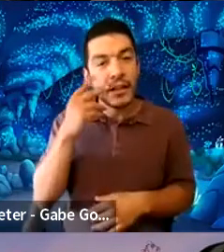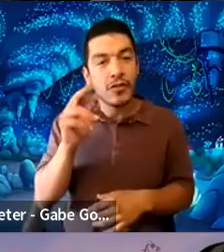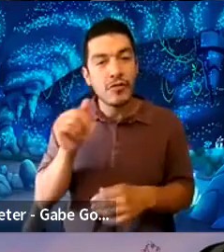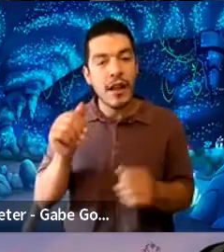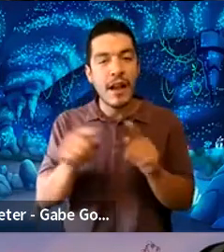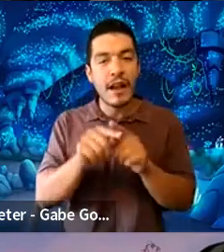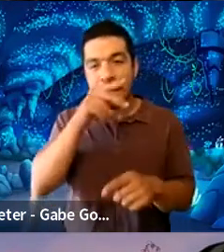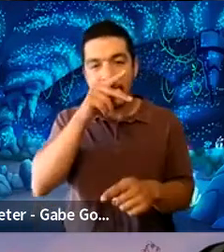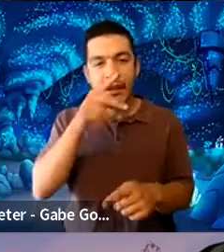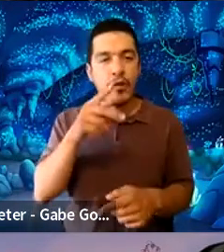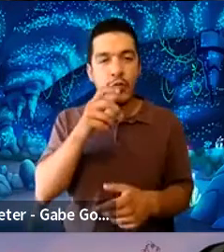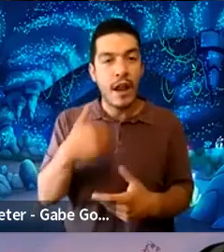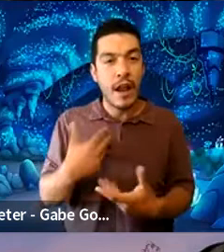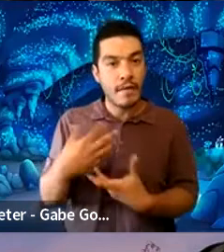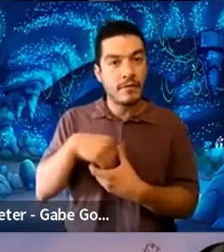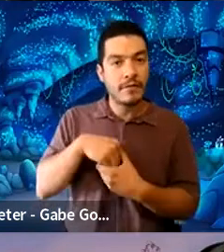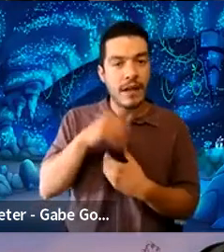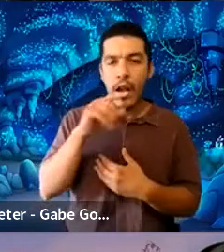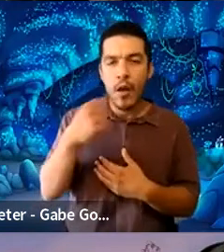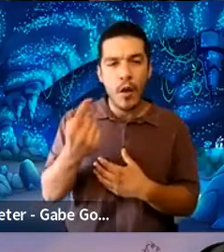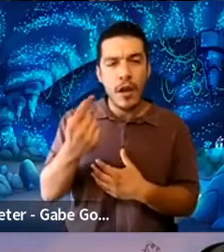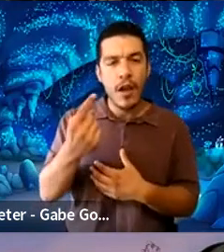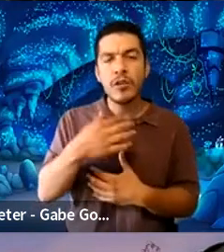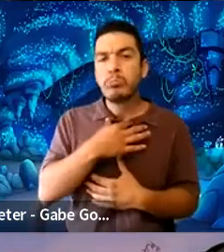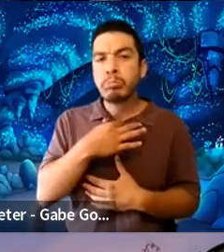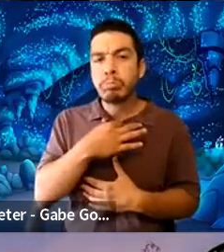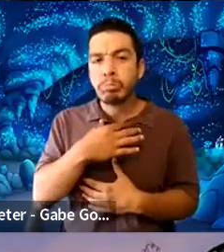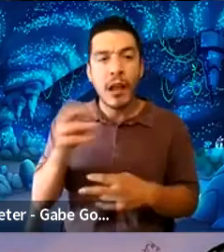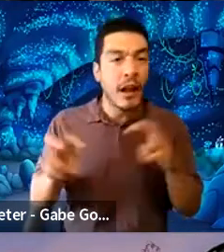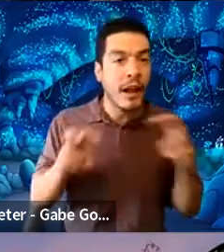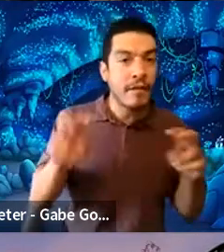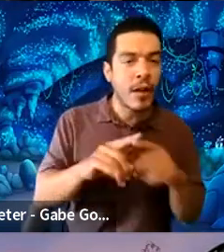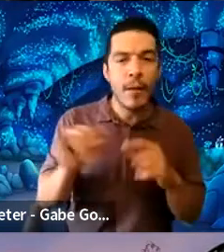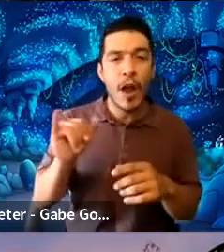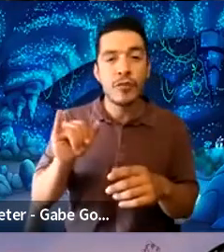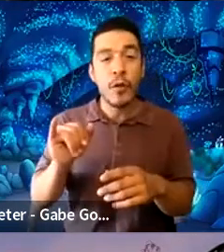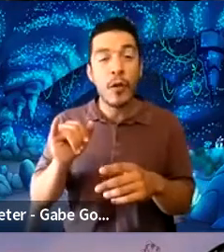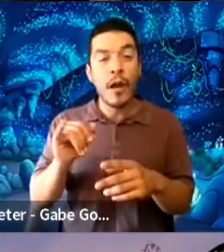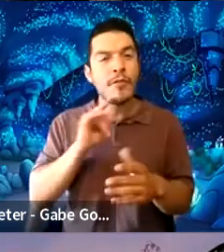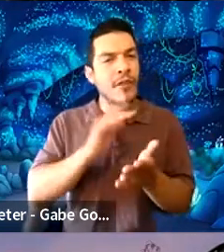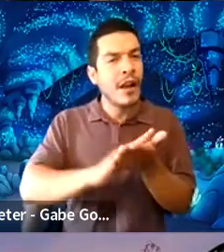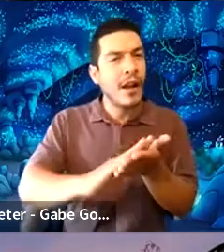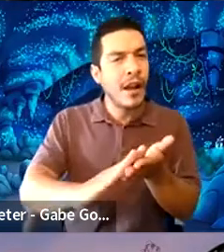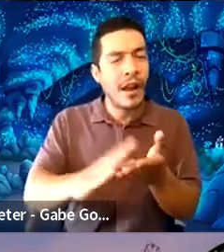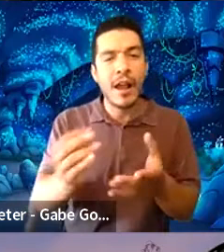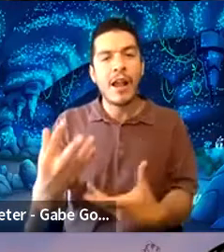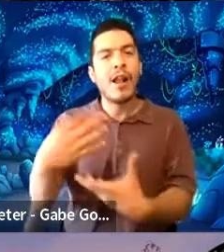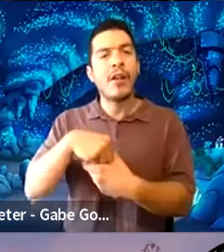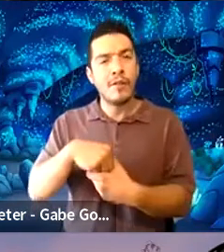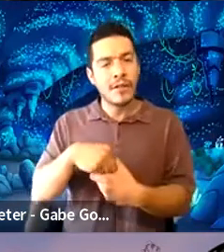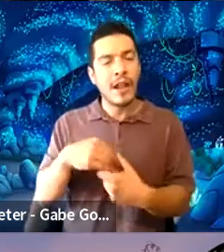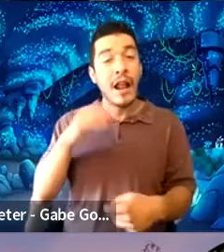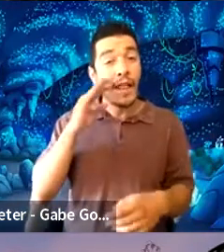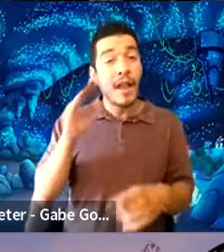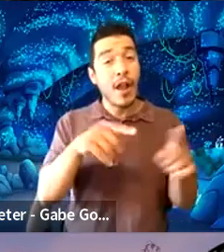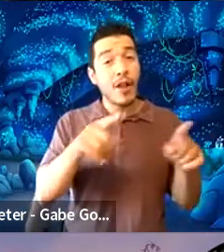kid who embodies not just curiosity and adventure, but also kindness and inclusiveness. And I think our diversity is wrapped up